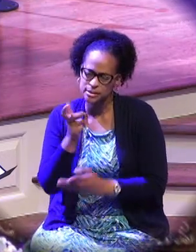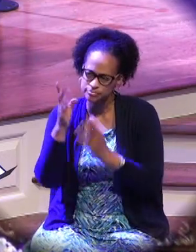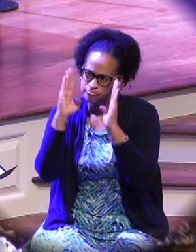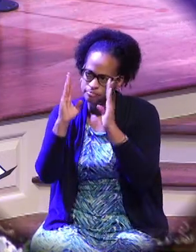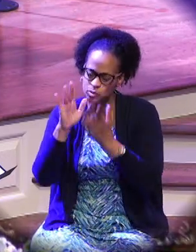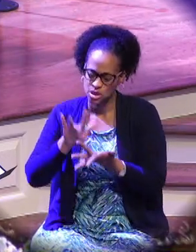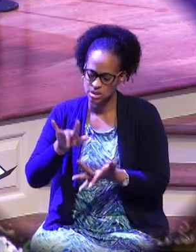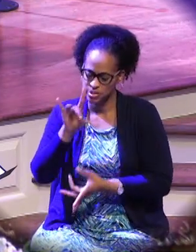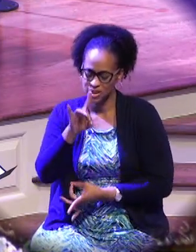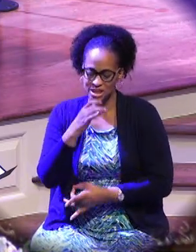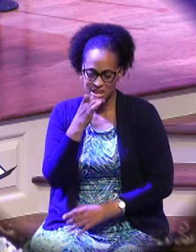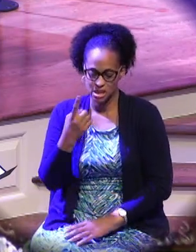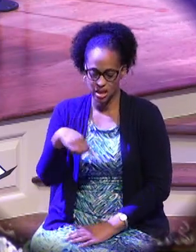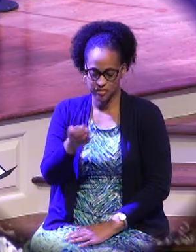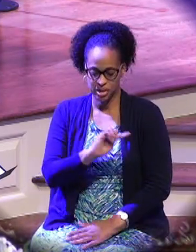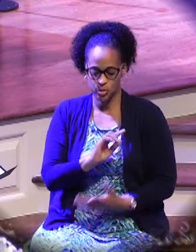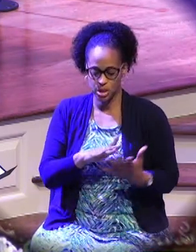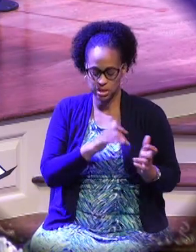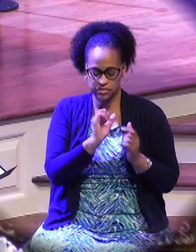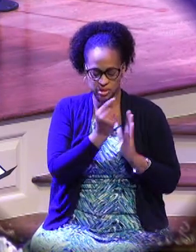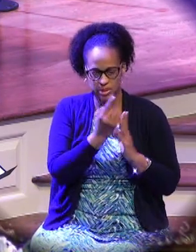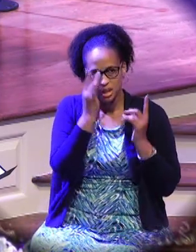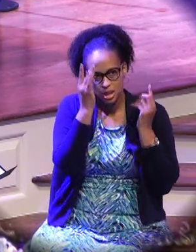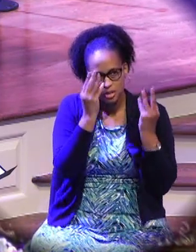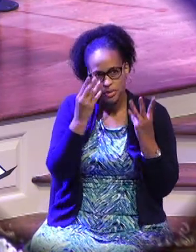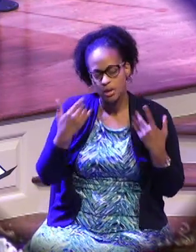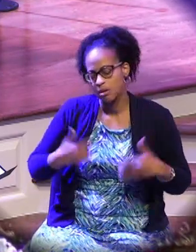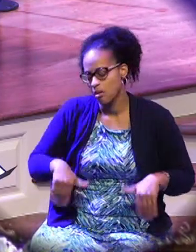is not that we come away from those moments thinking,